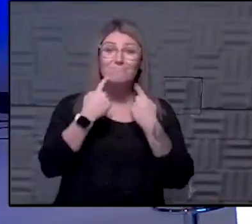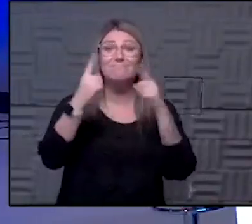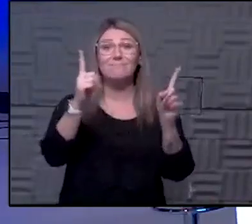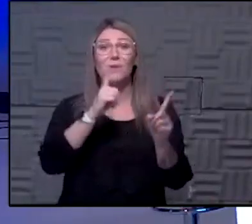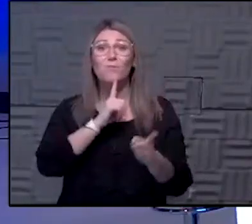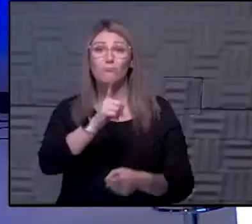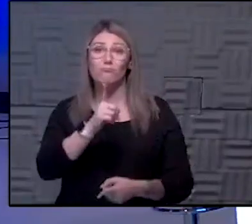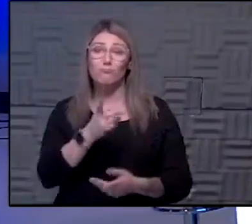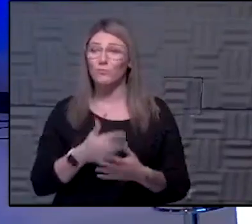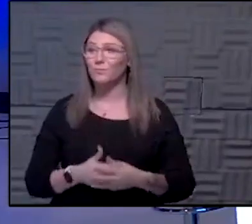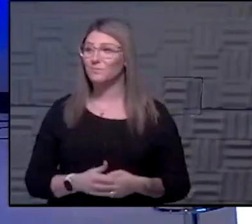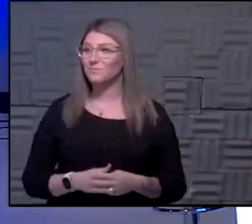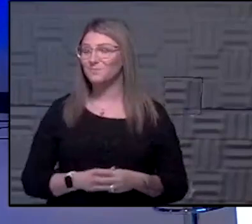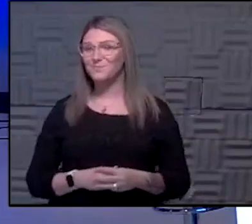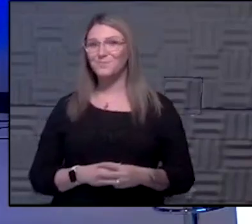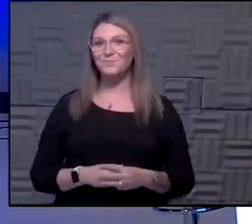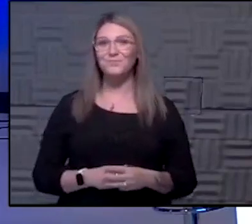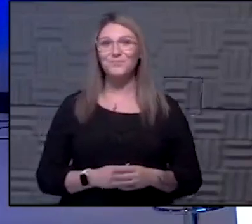thing.